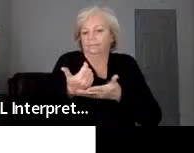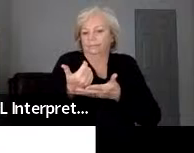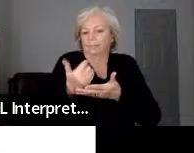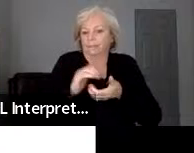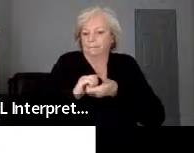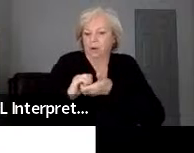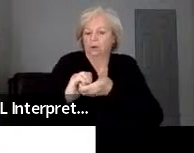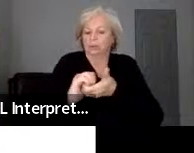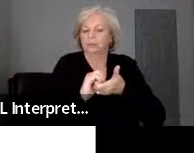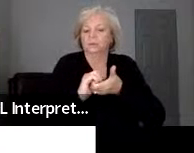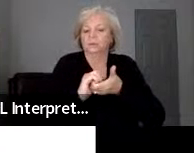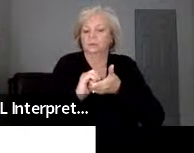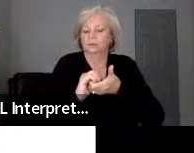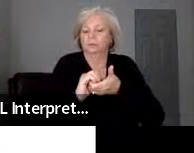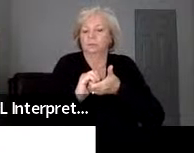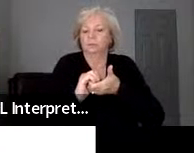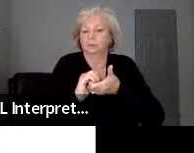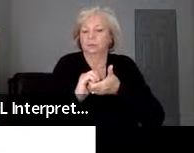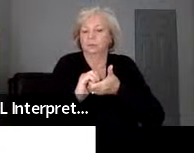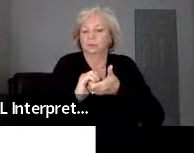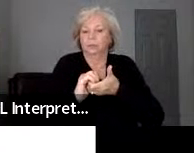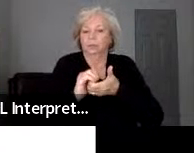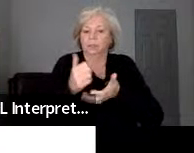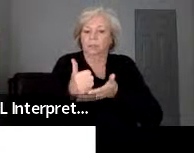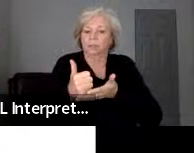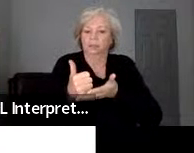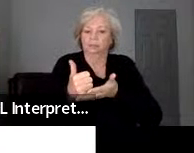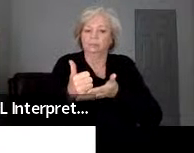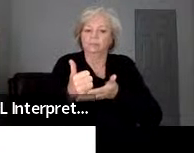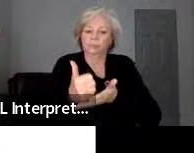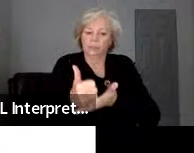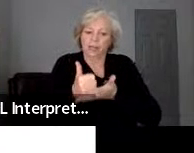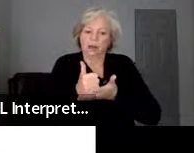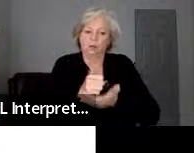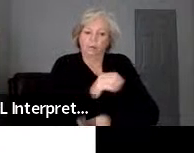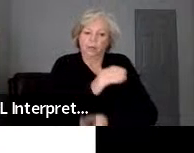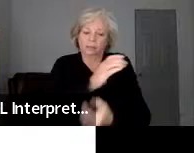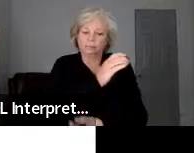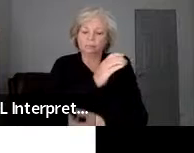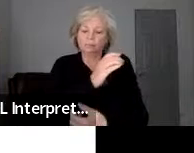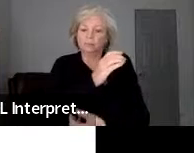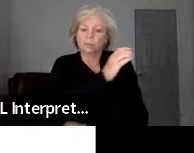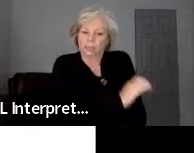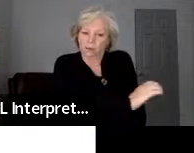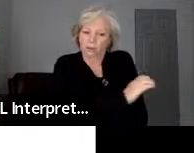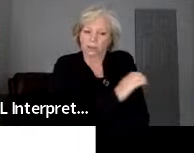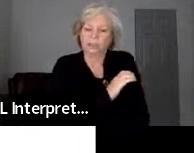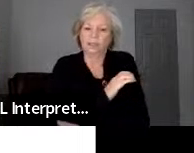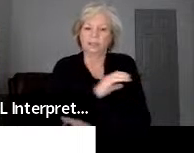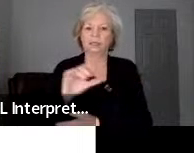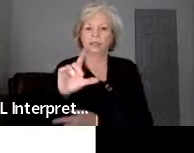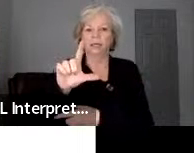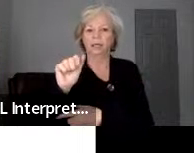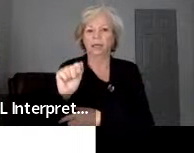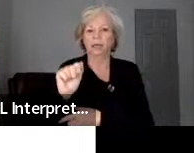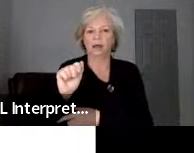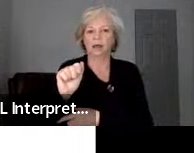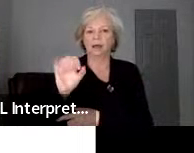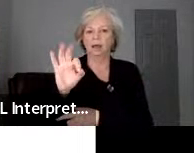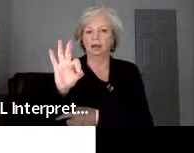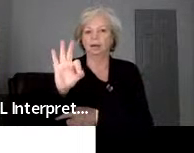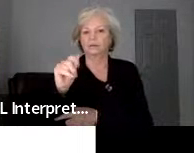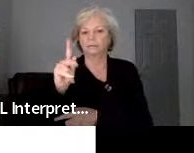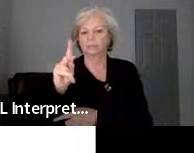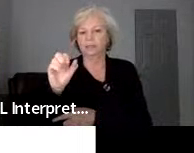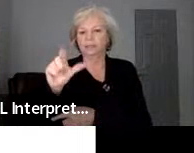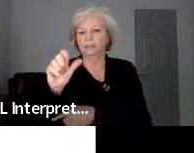to do our clinic. Vaccination clinic, and La Familia, stepped up and said, we're going to